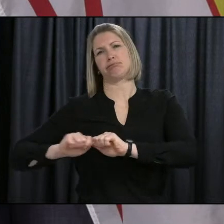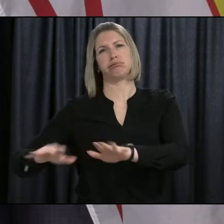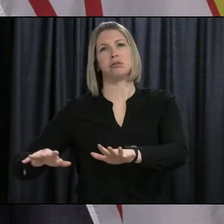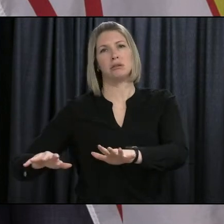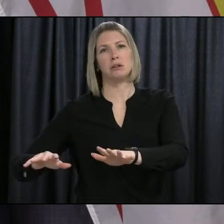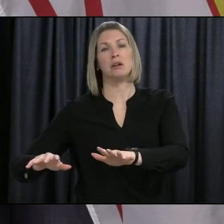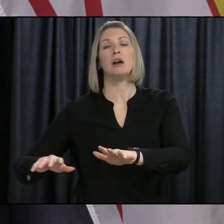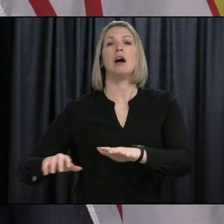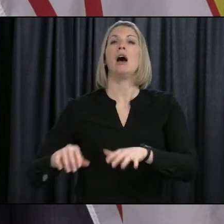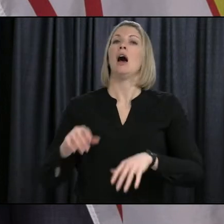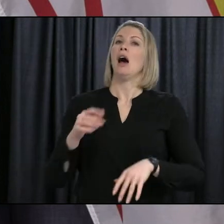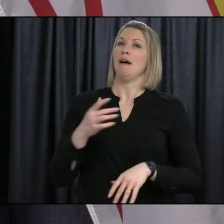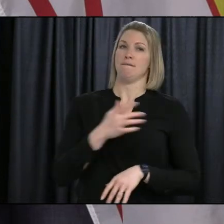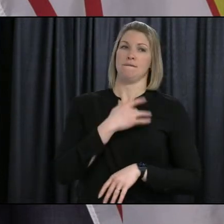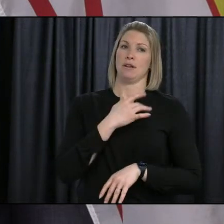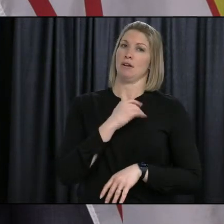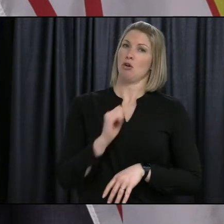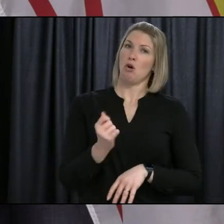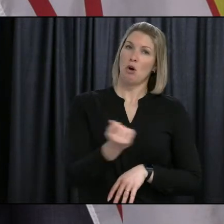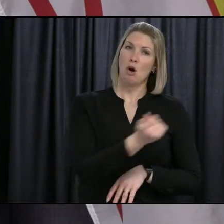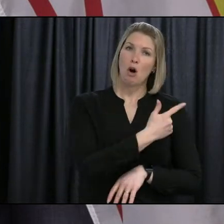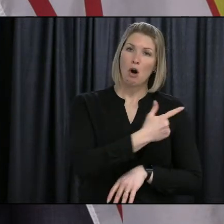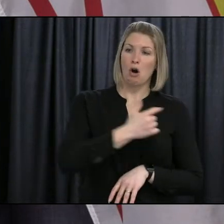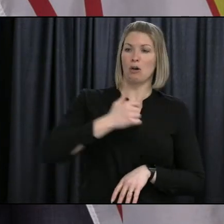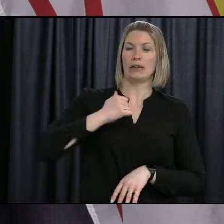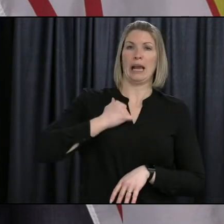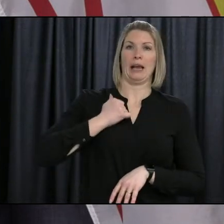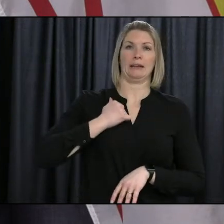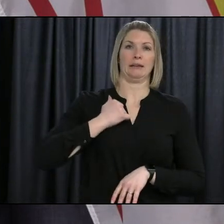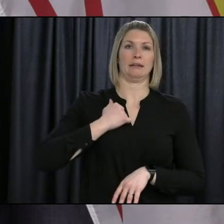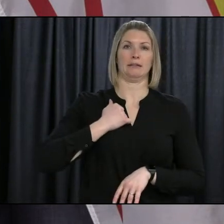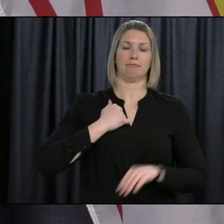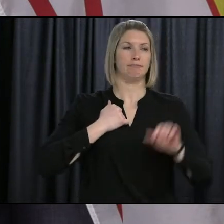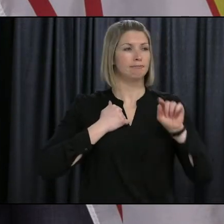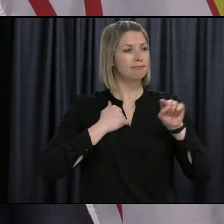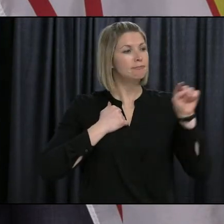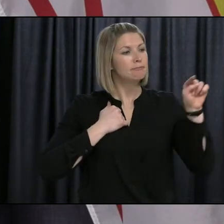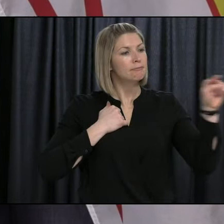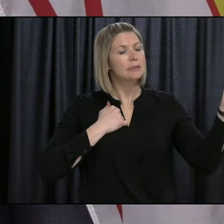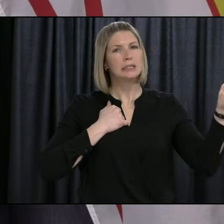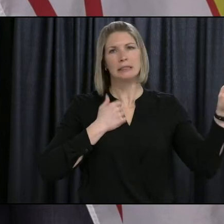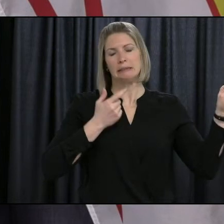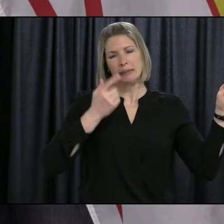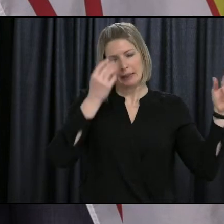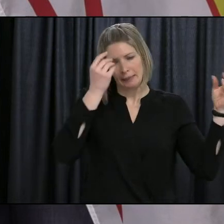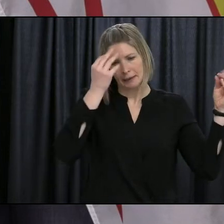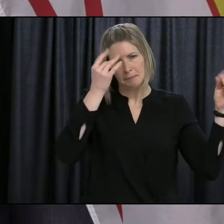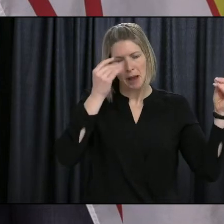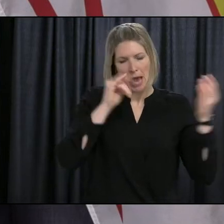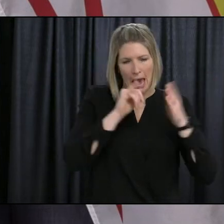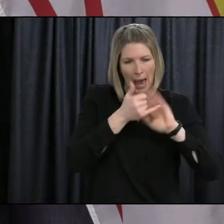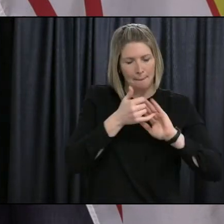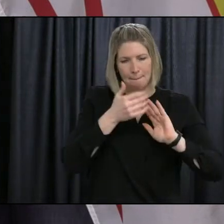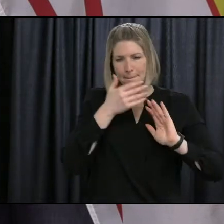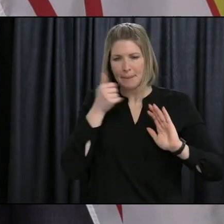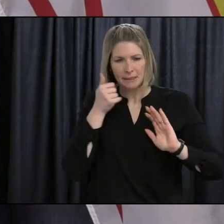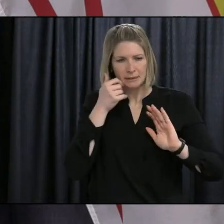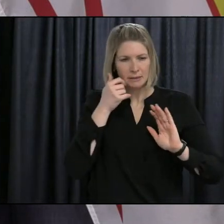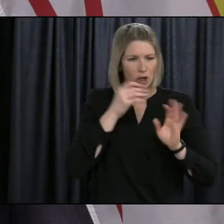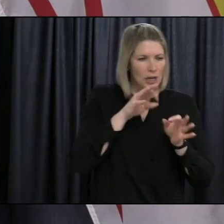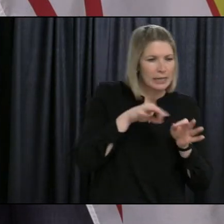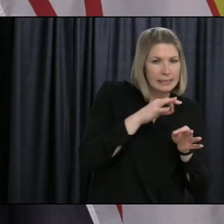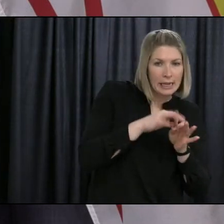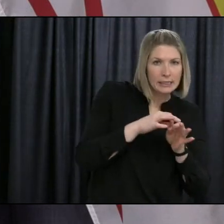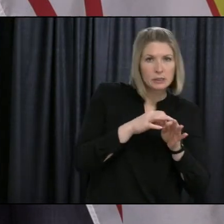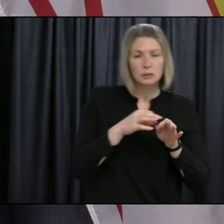questions everyone is looking at right now. And so once we once we kind of explore